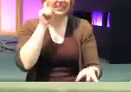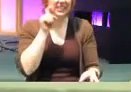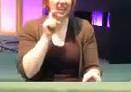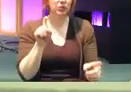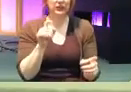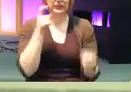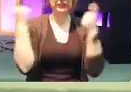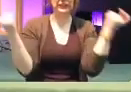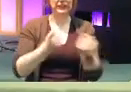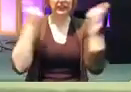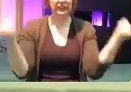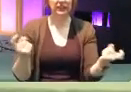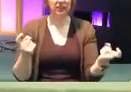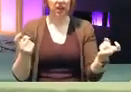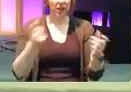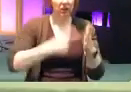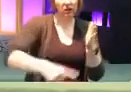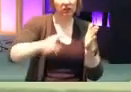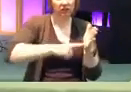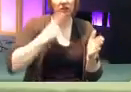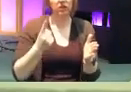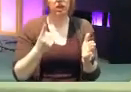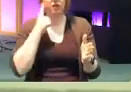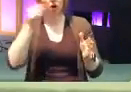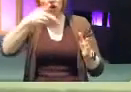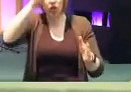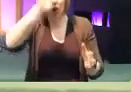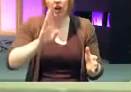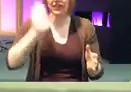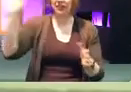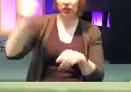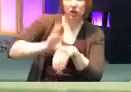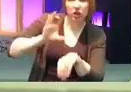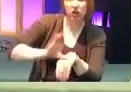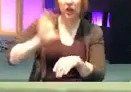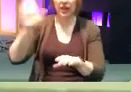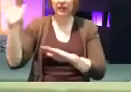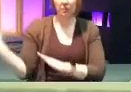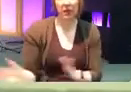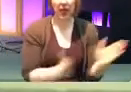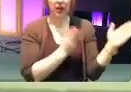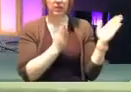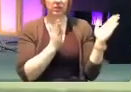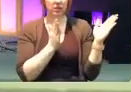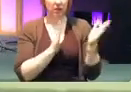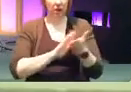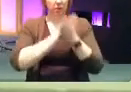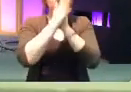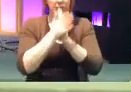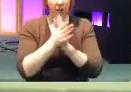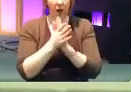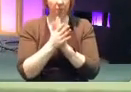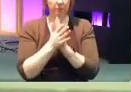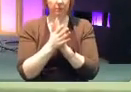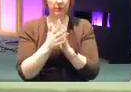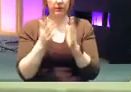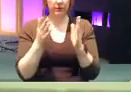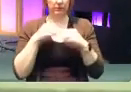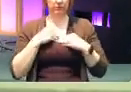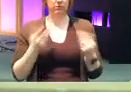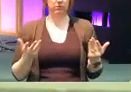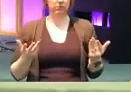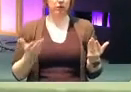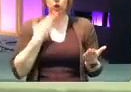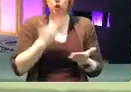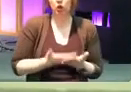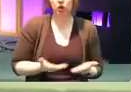immorality, ridicule and contempt for God, His church, and His plans have become mainstream.